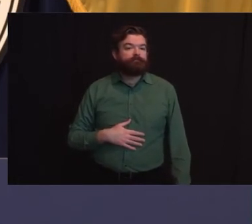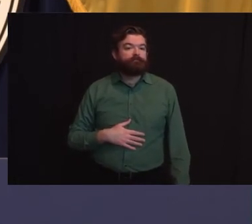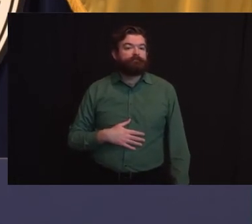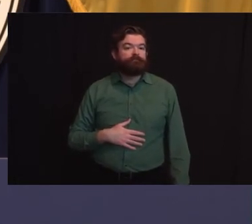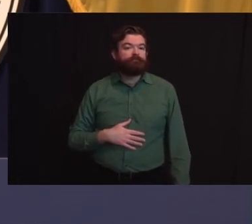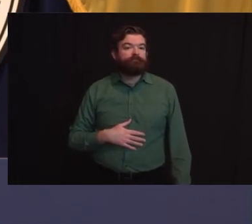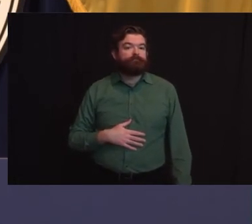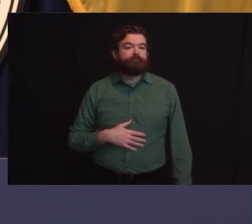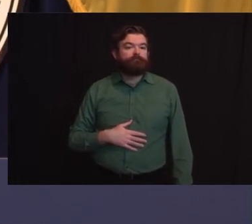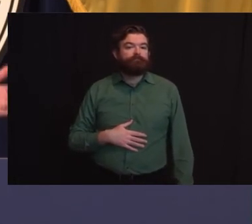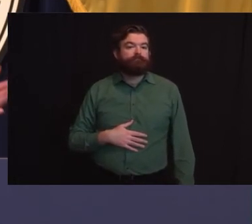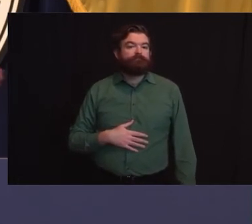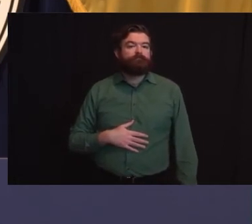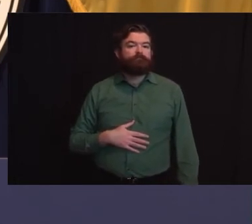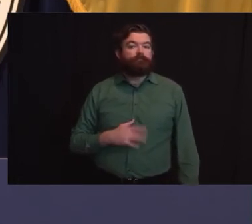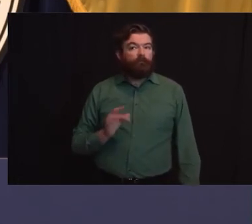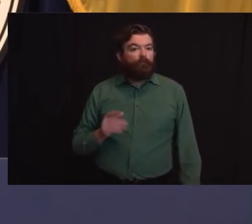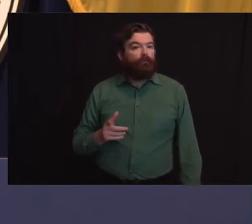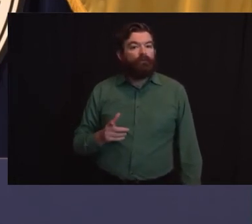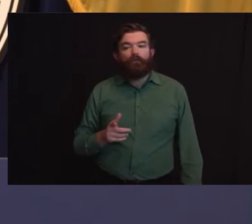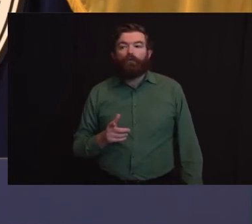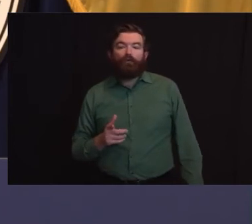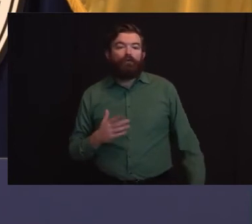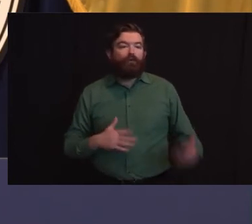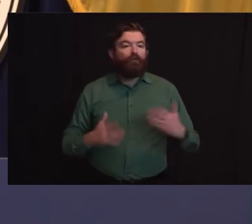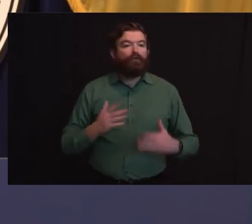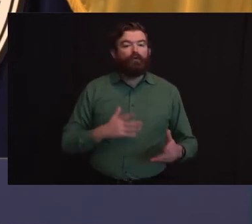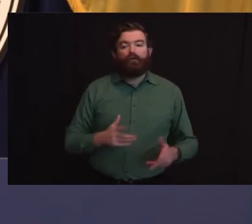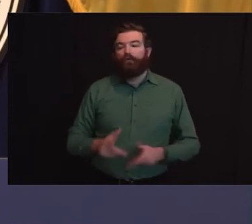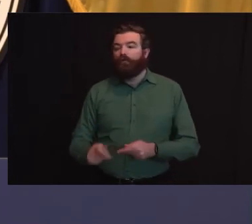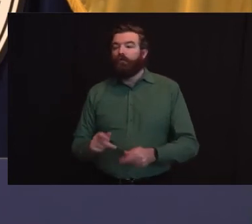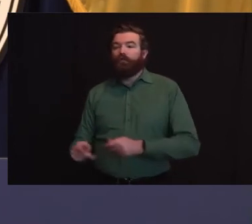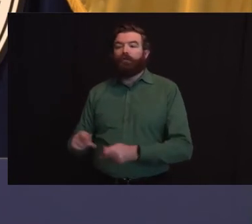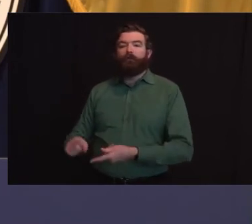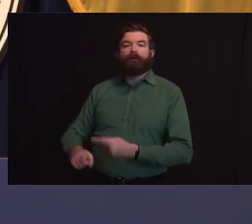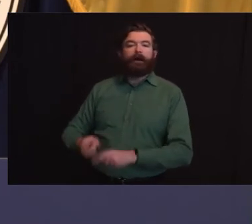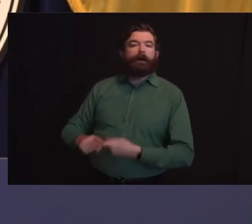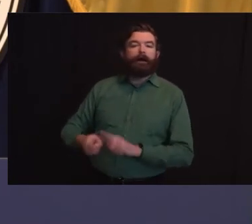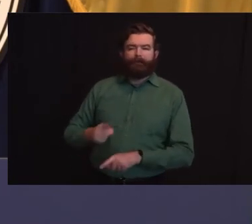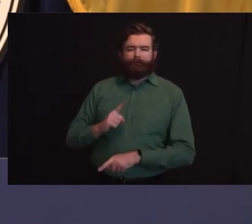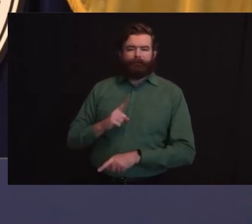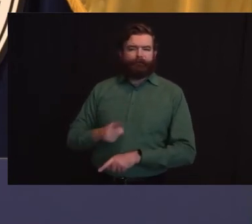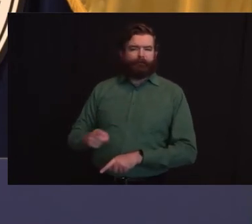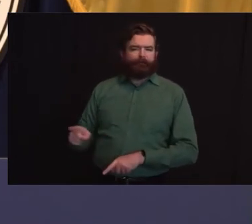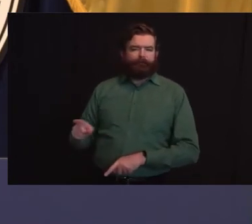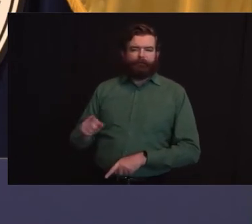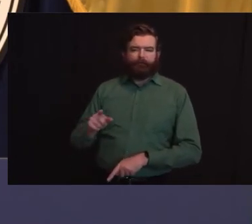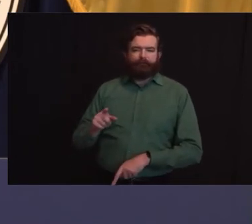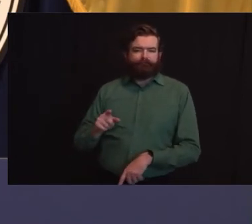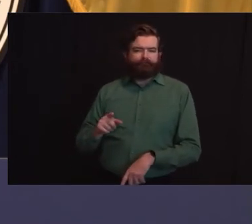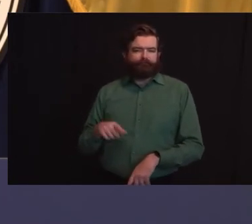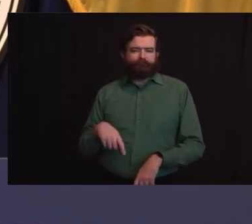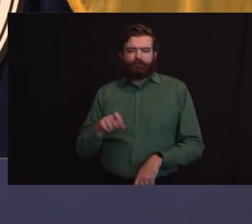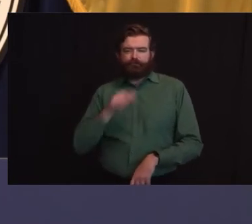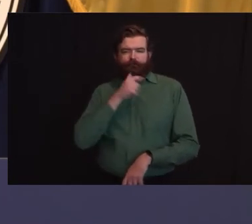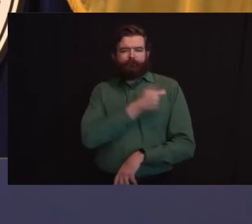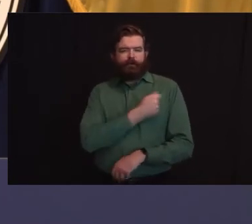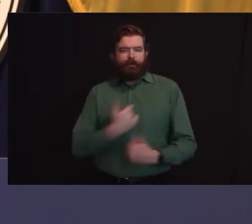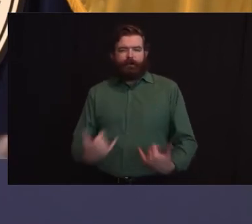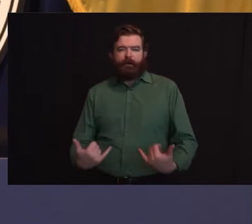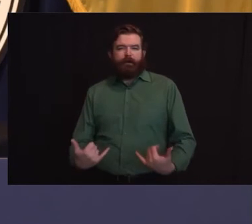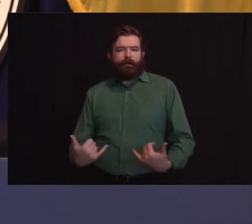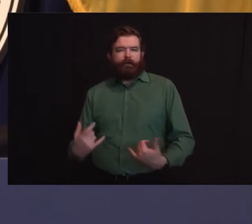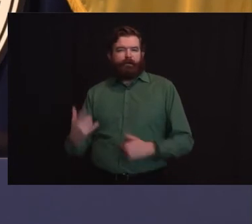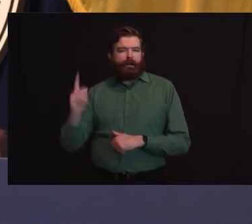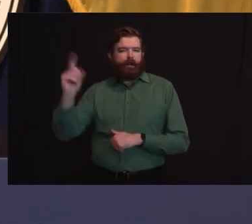thing if there's a legitimate confusion. I mentioned this a few days ago when early on, this is now 6 weeks ago